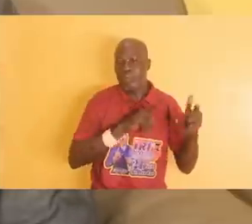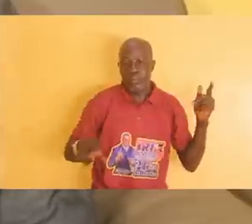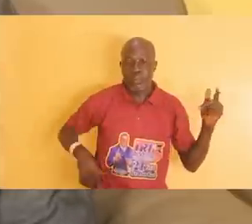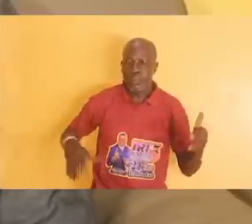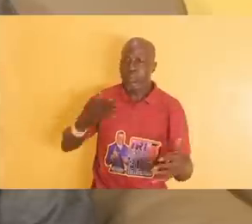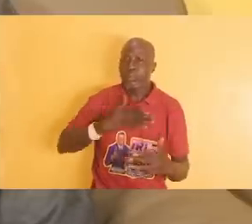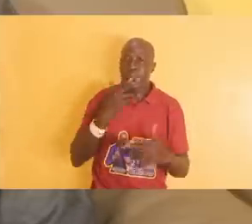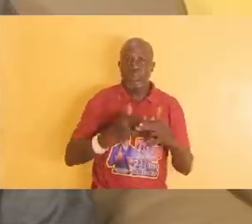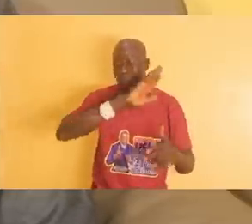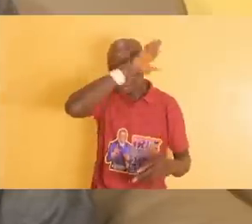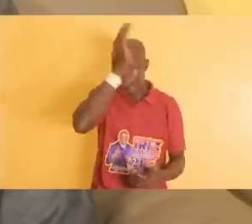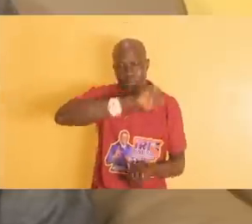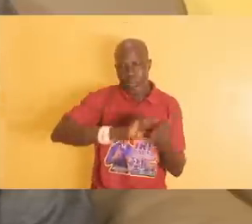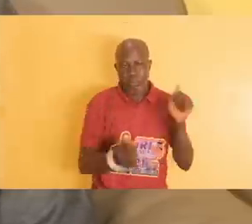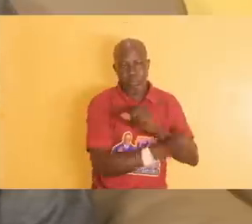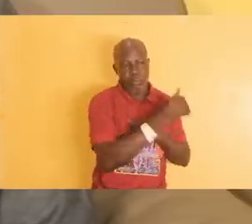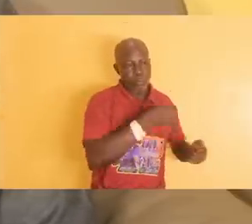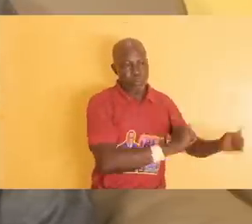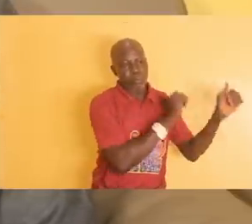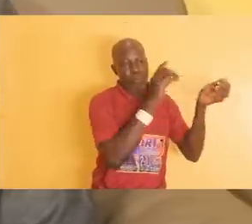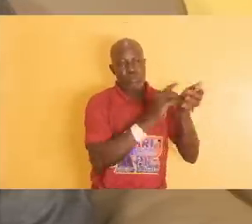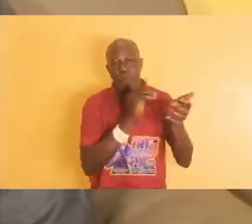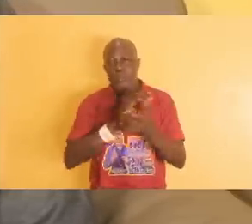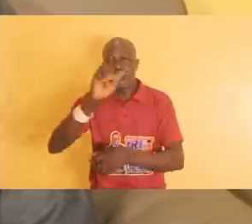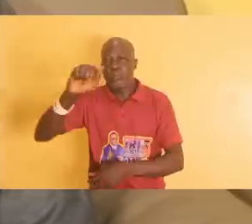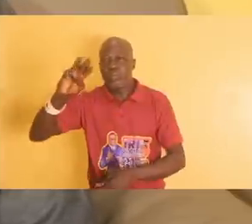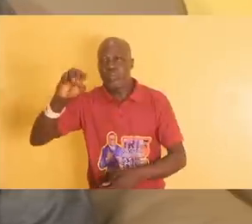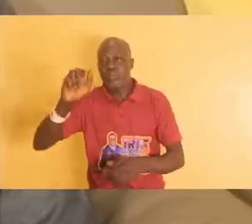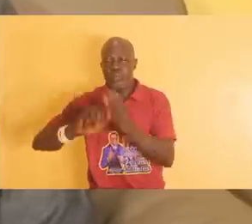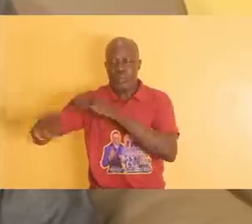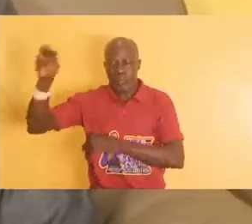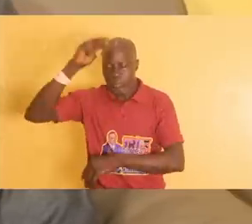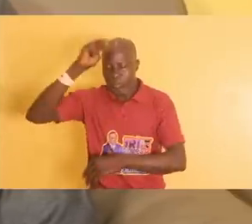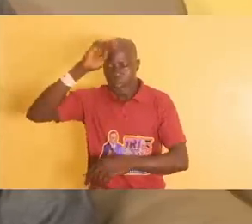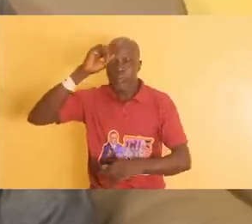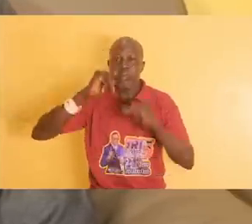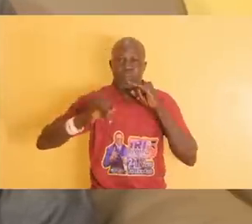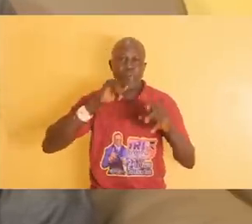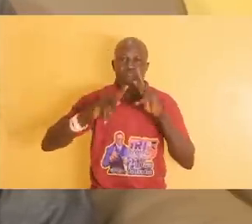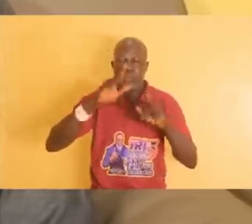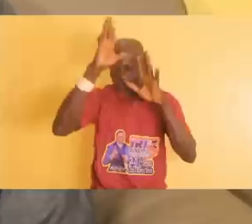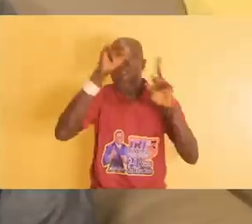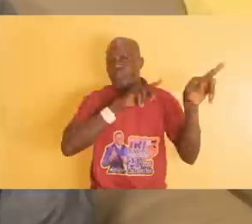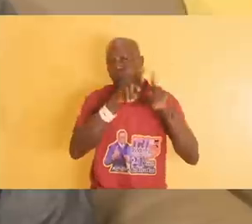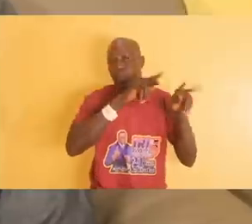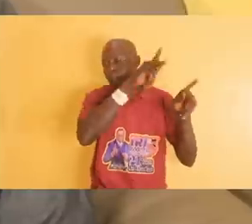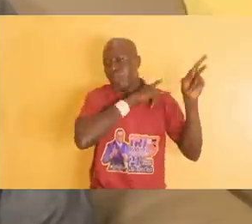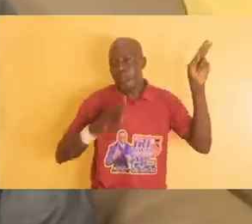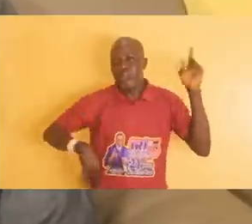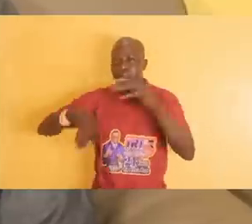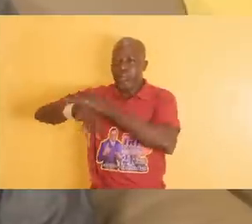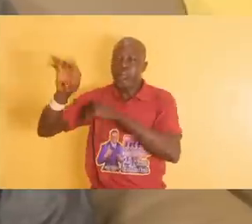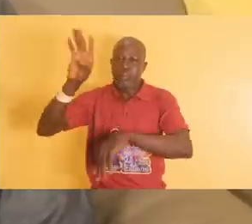my lord my name never changed apostle he's apostle Dr. SMO Mustafa JP